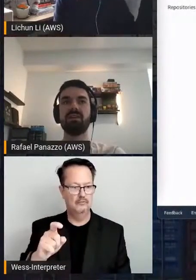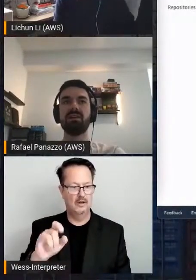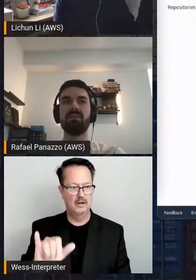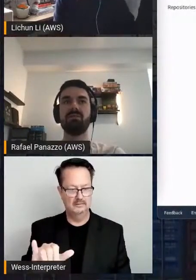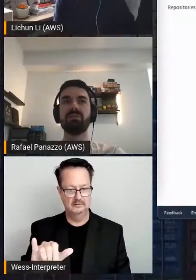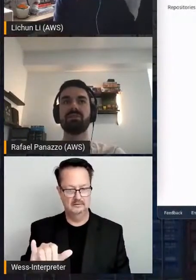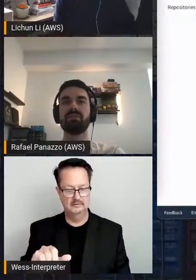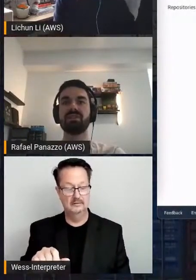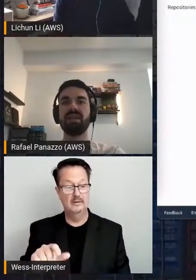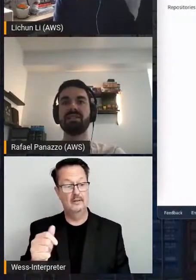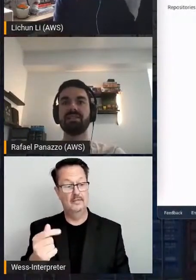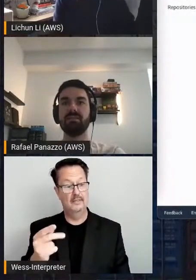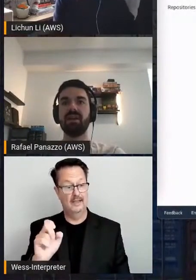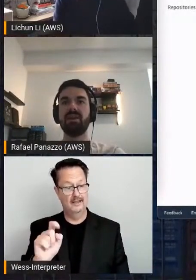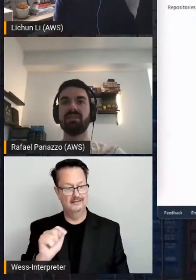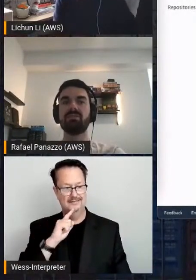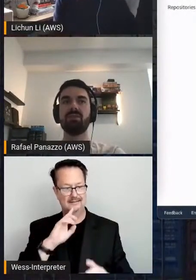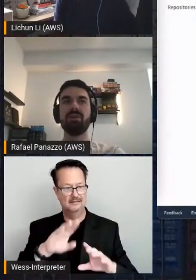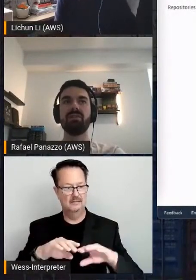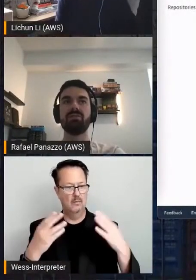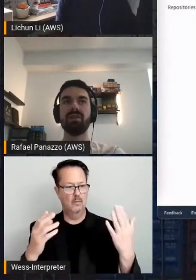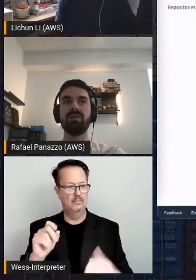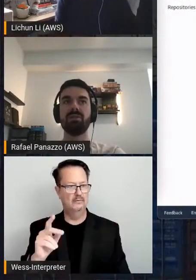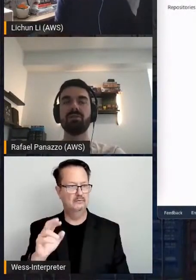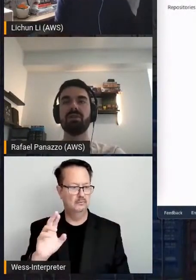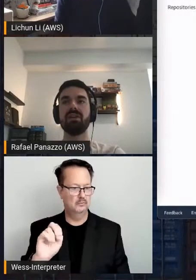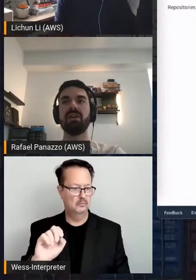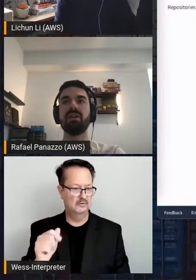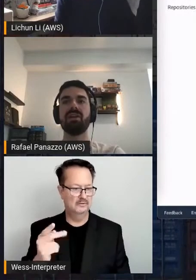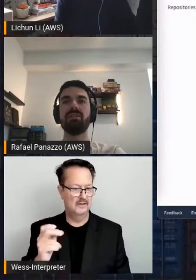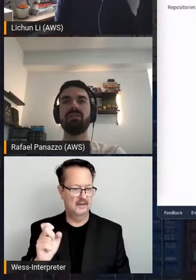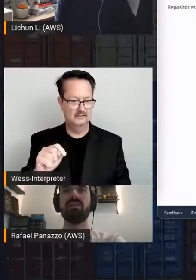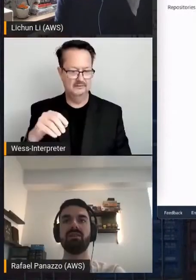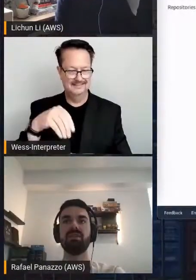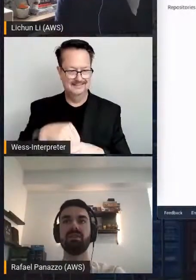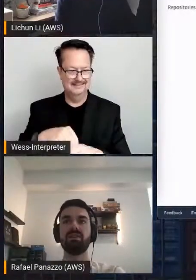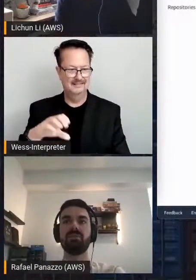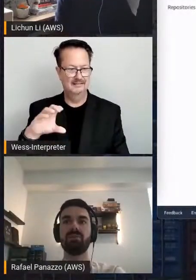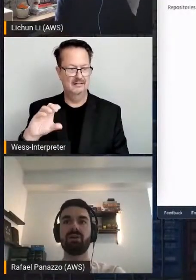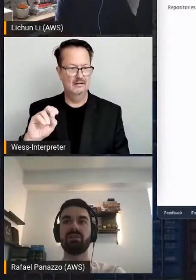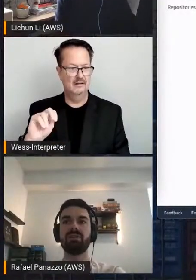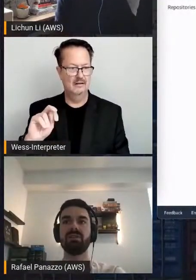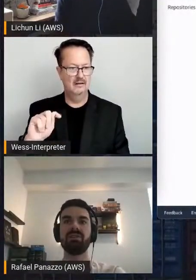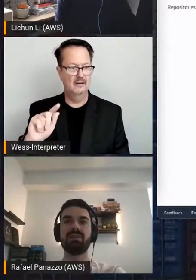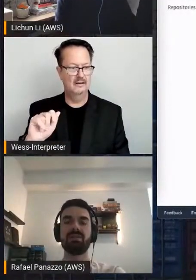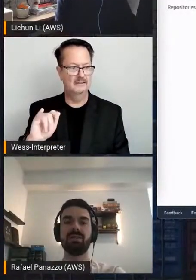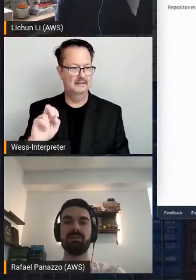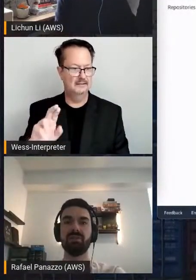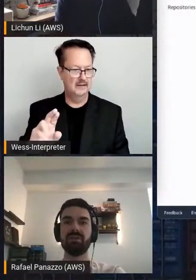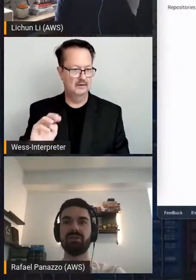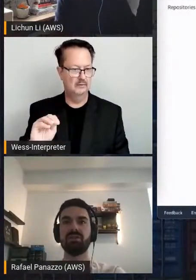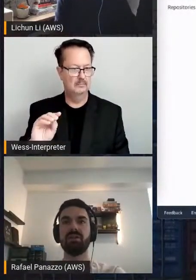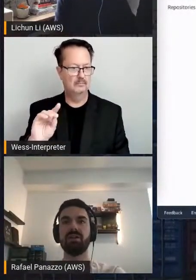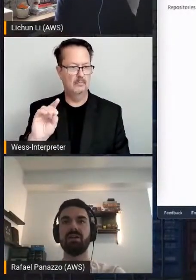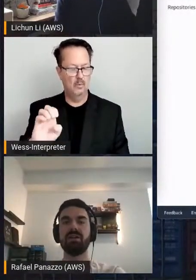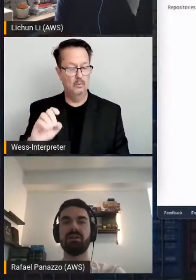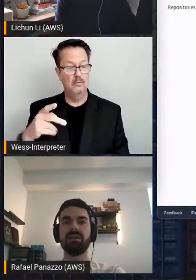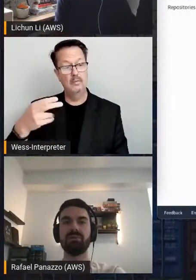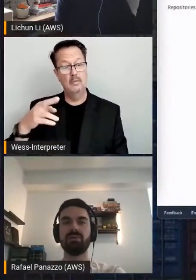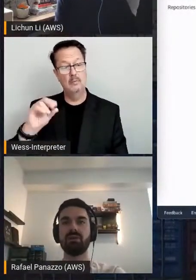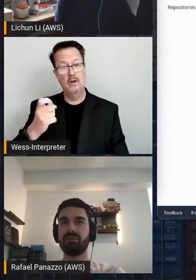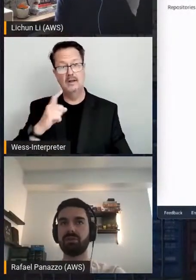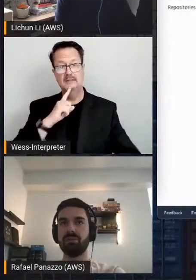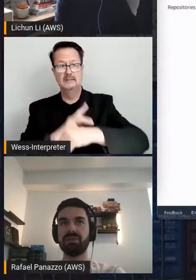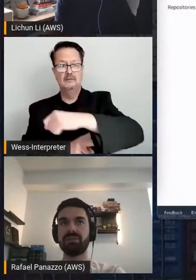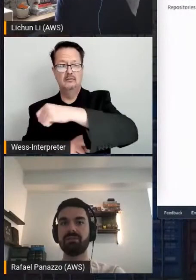the open source SSM agent running container mode. And the proxy is actually the bridge that